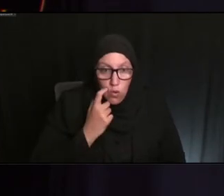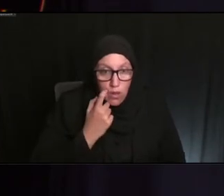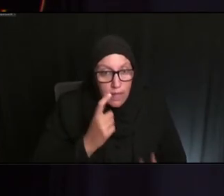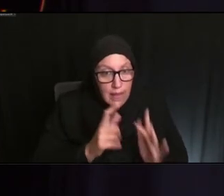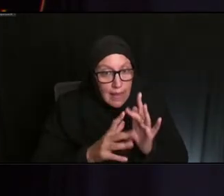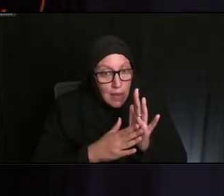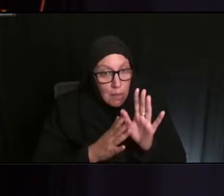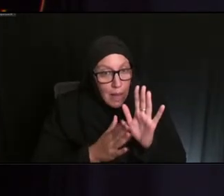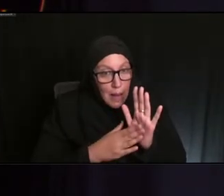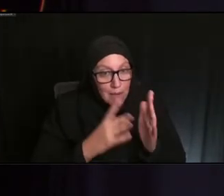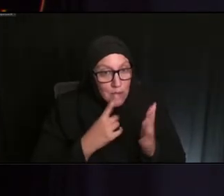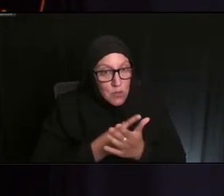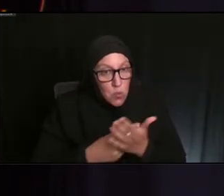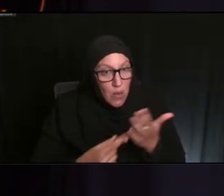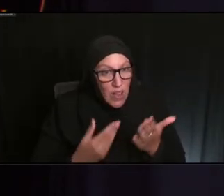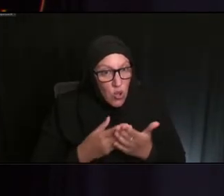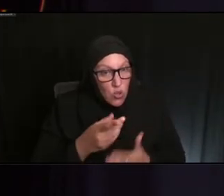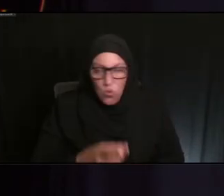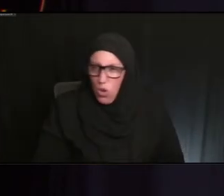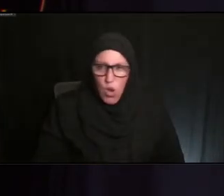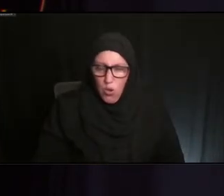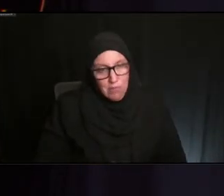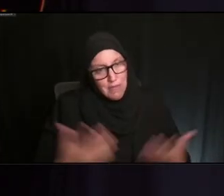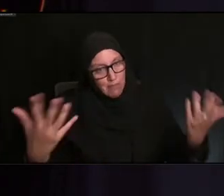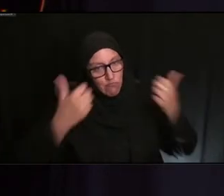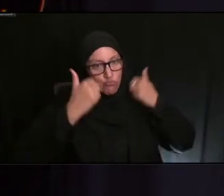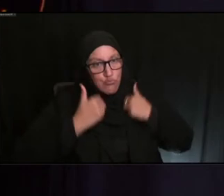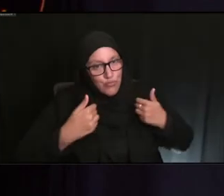He said, see, I'm not the Imam.